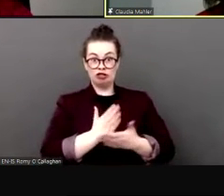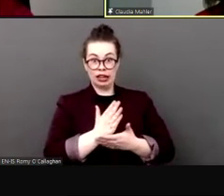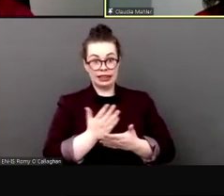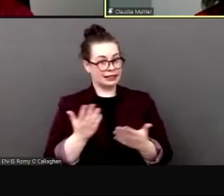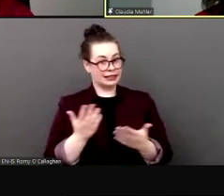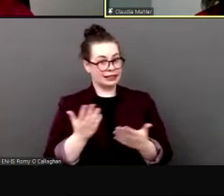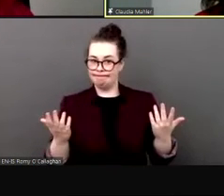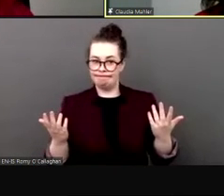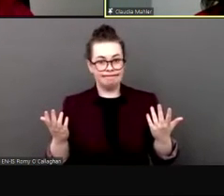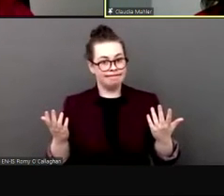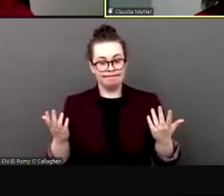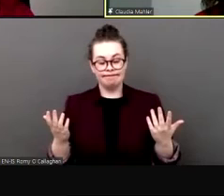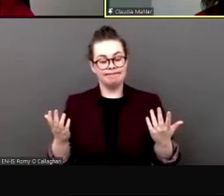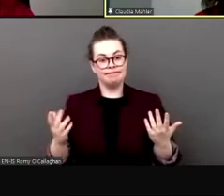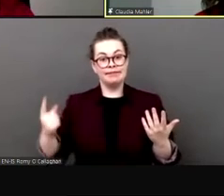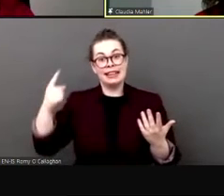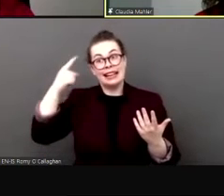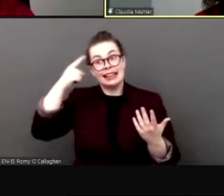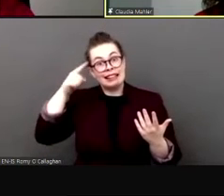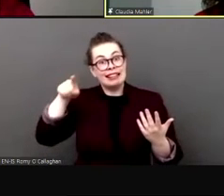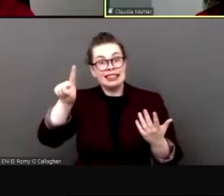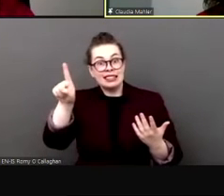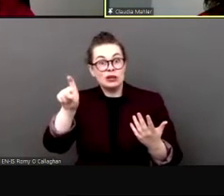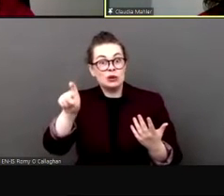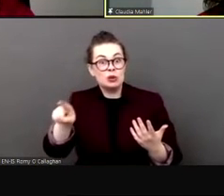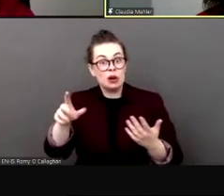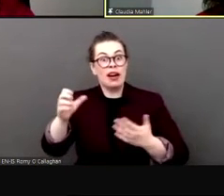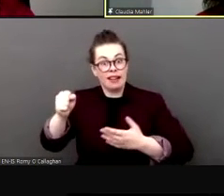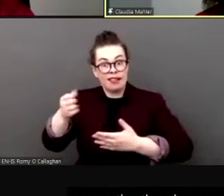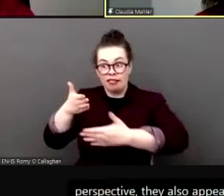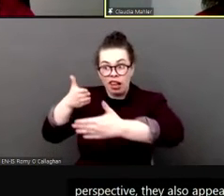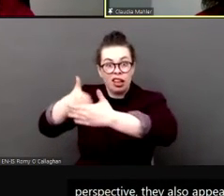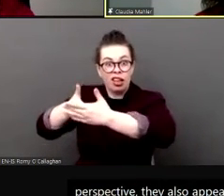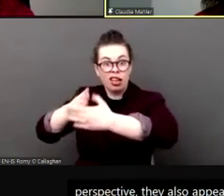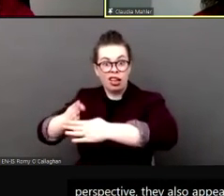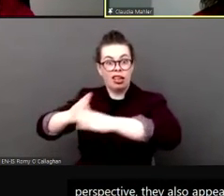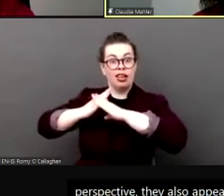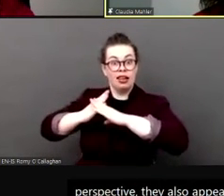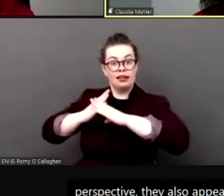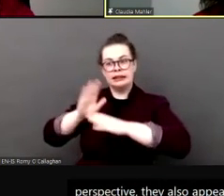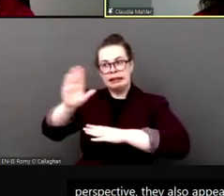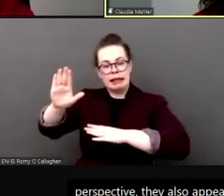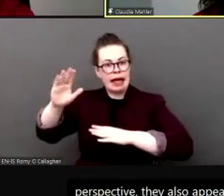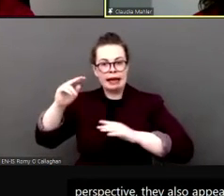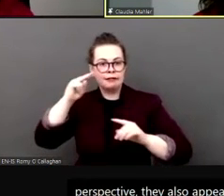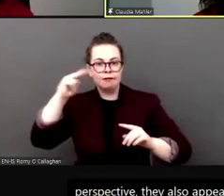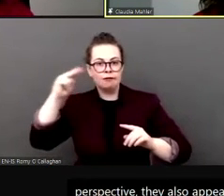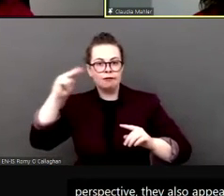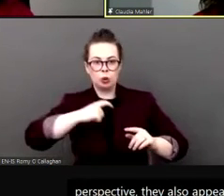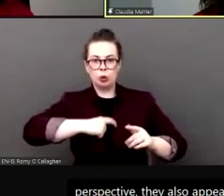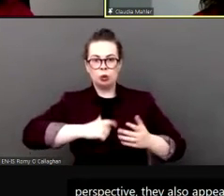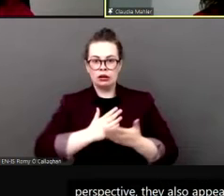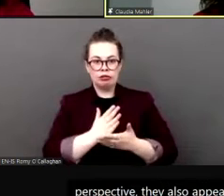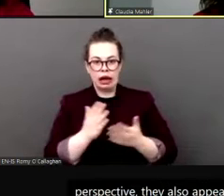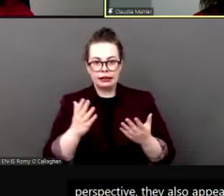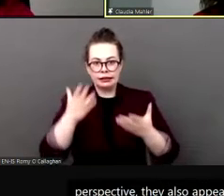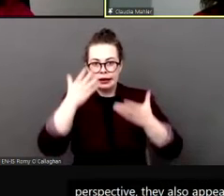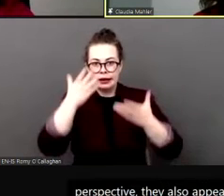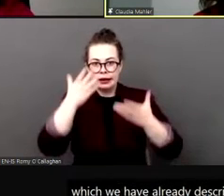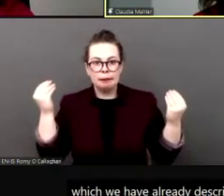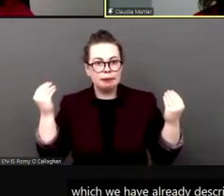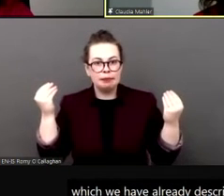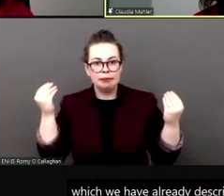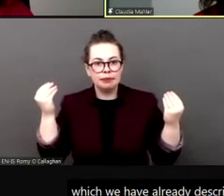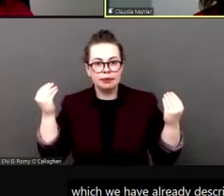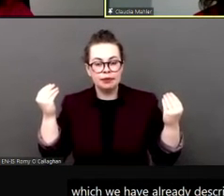to be the primary reasons for the barriers, which we have already described before. And the adoption of such